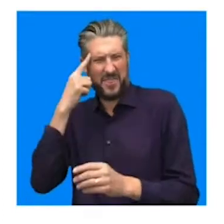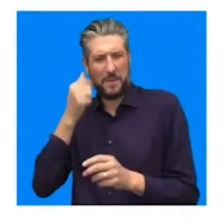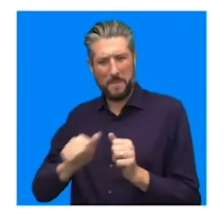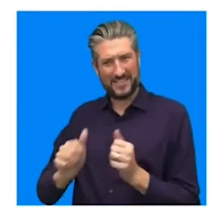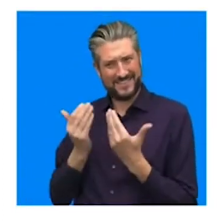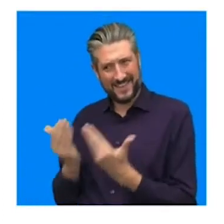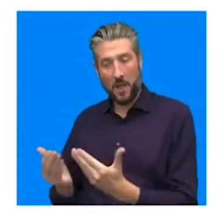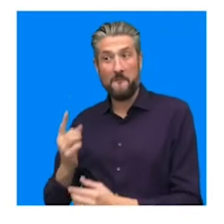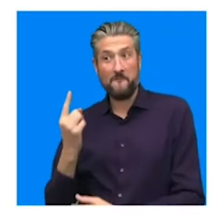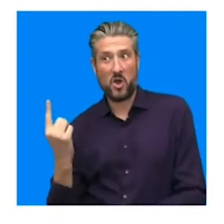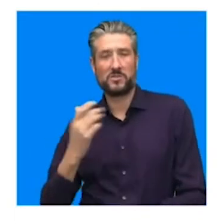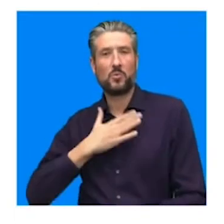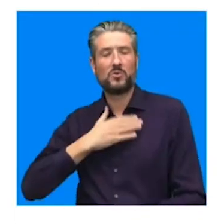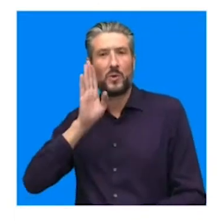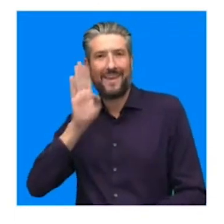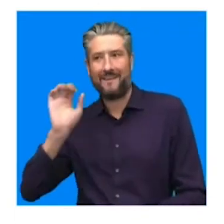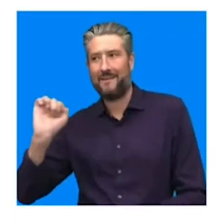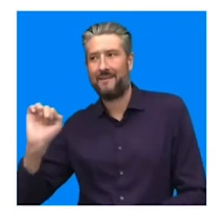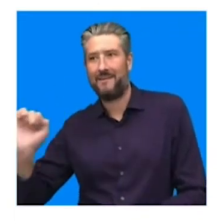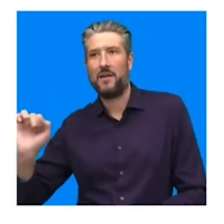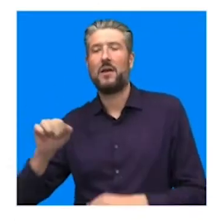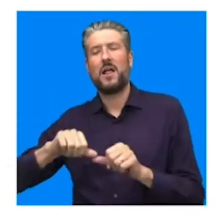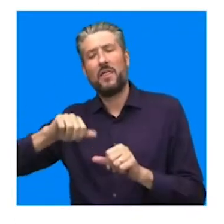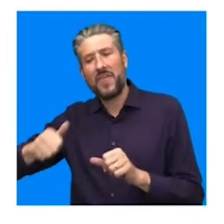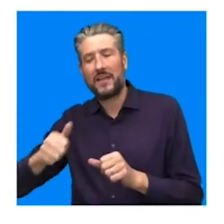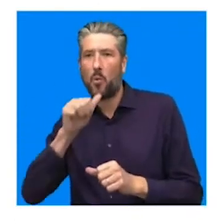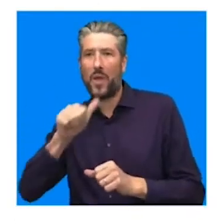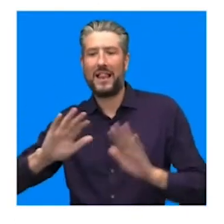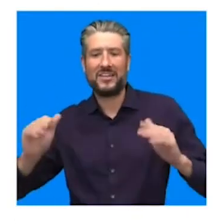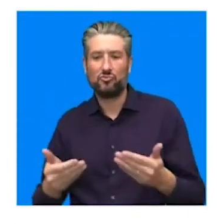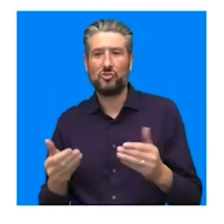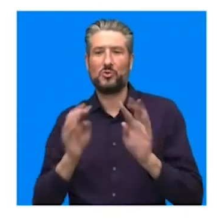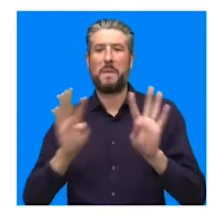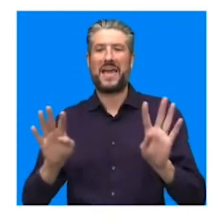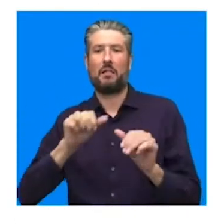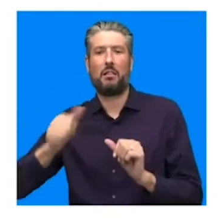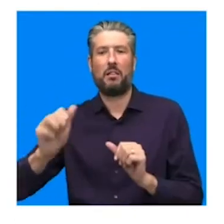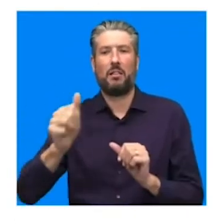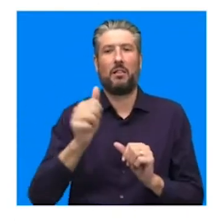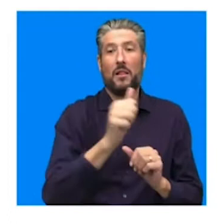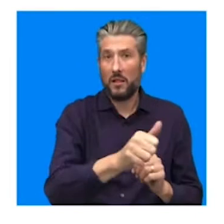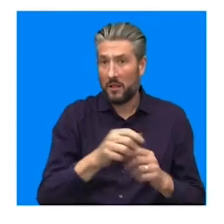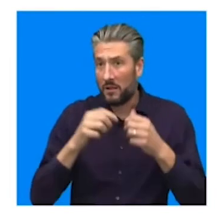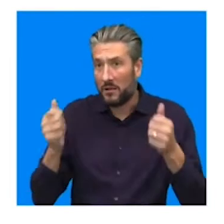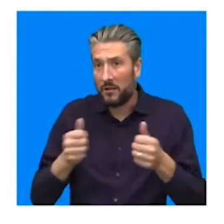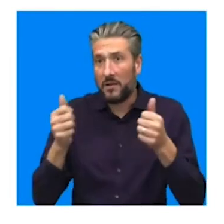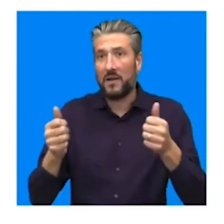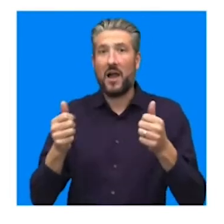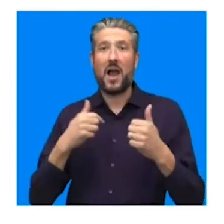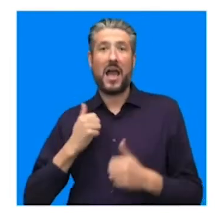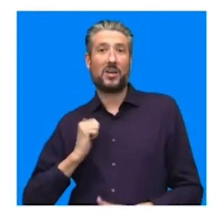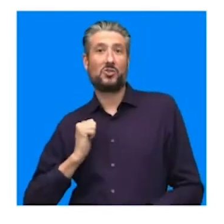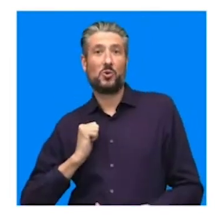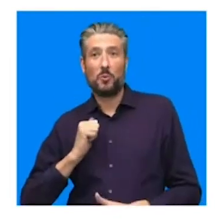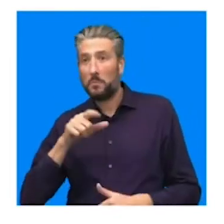hear from him, and then I will introduce the other members of the panel. And I'm assuming that the other members of the panel will not be upset. You're not